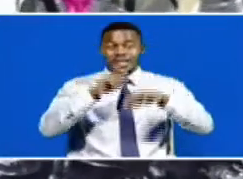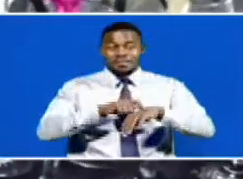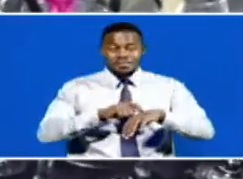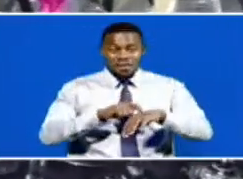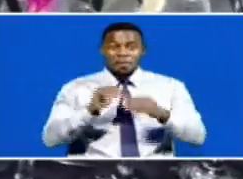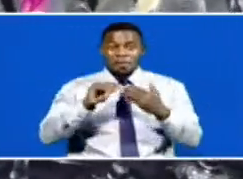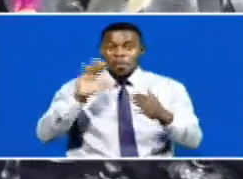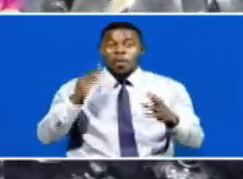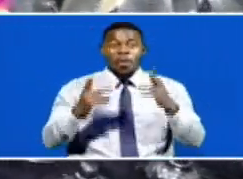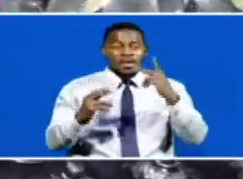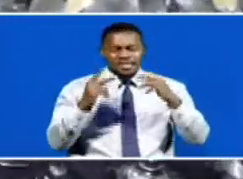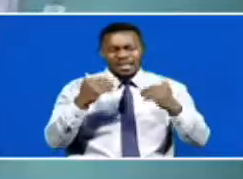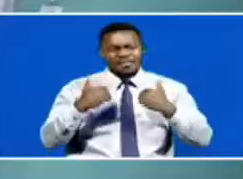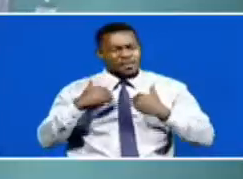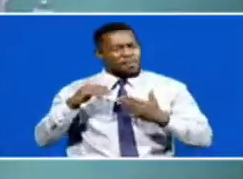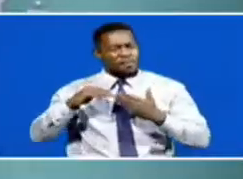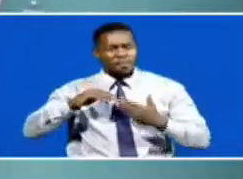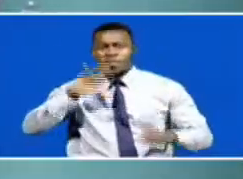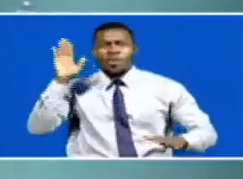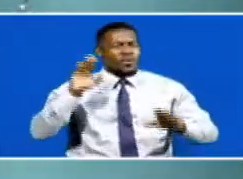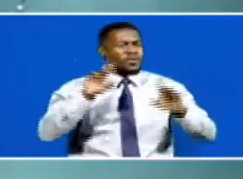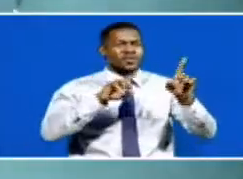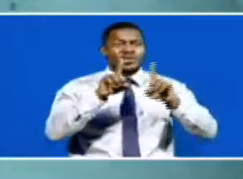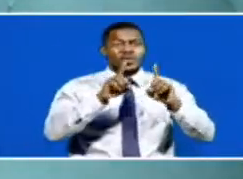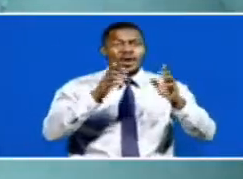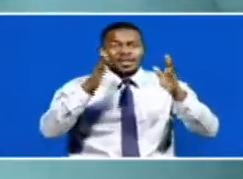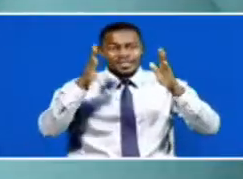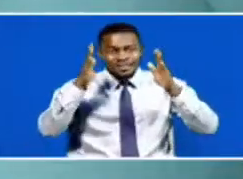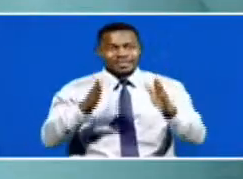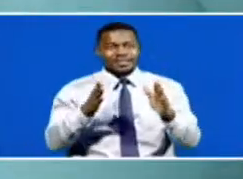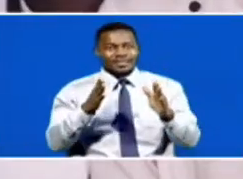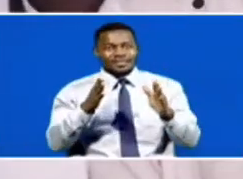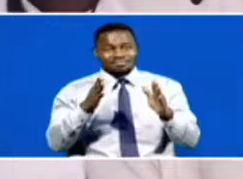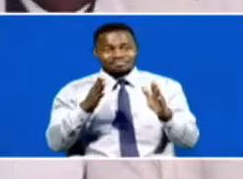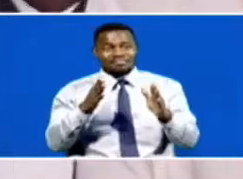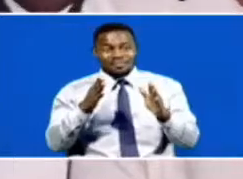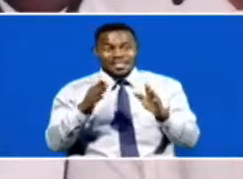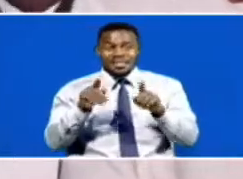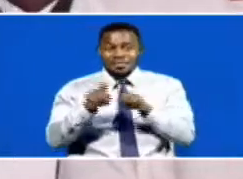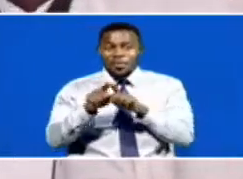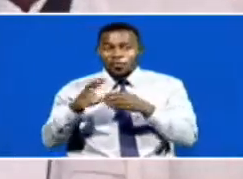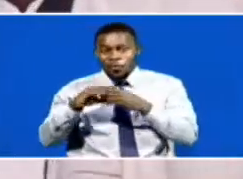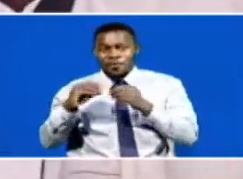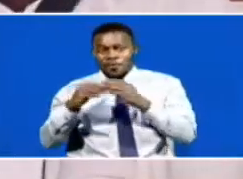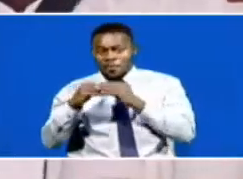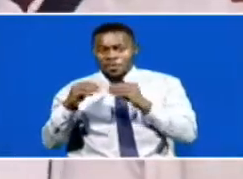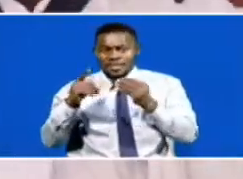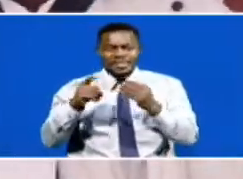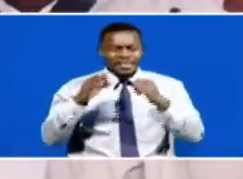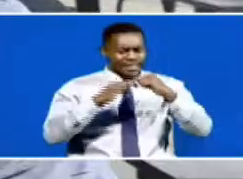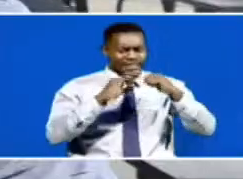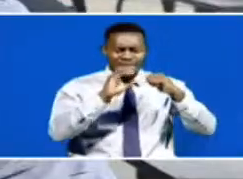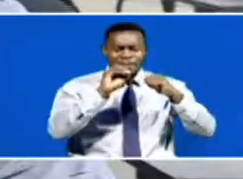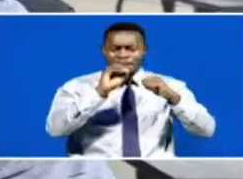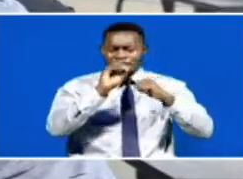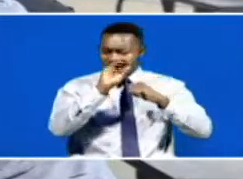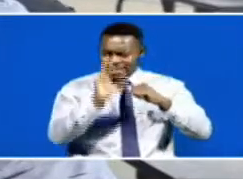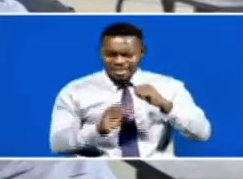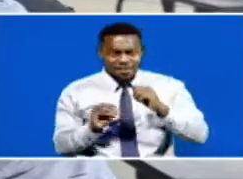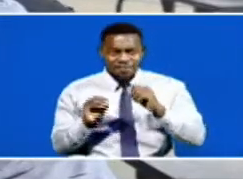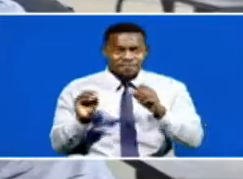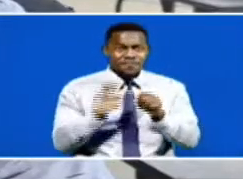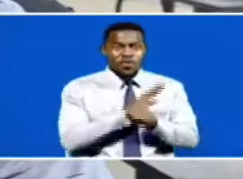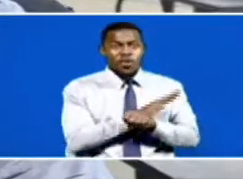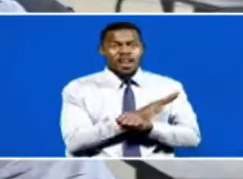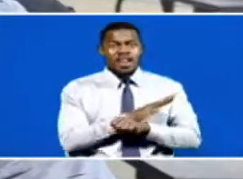are recording high numbers of tourists with bed occupancy comfortably above 80%. And also many people think